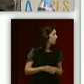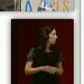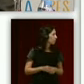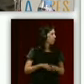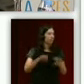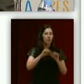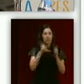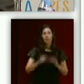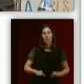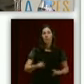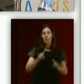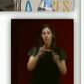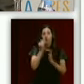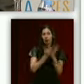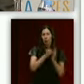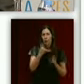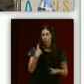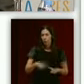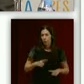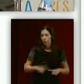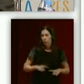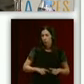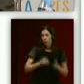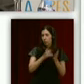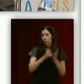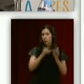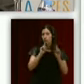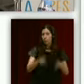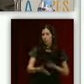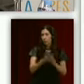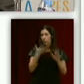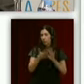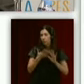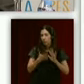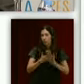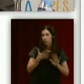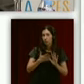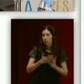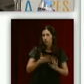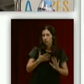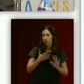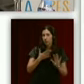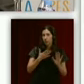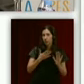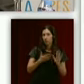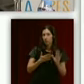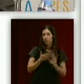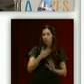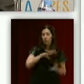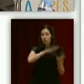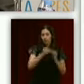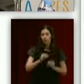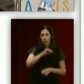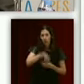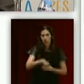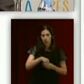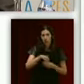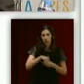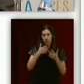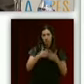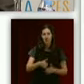see angles and distances. The model takes into account